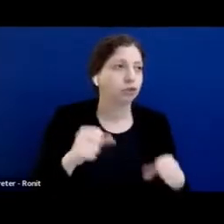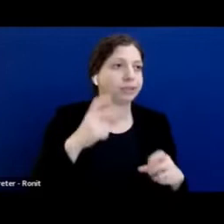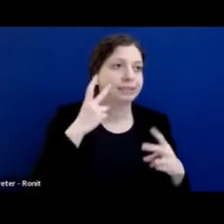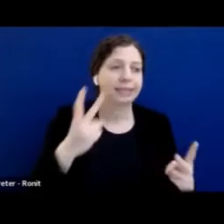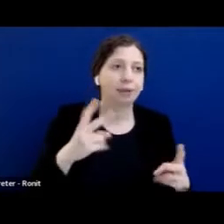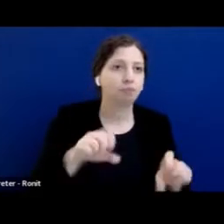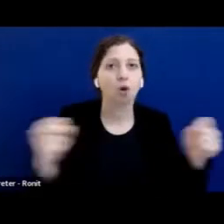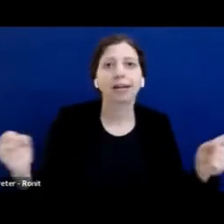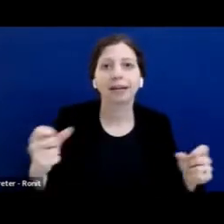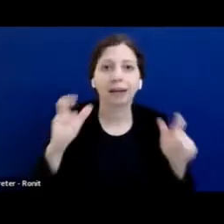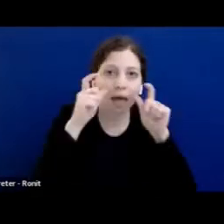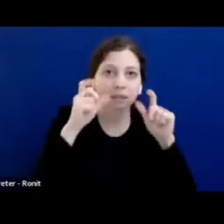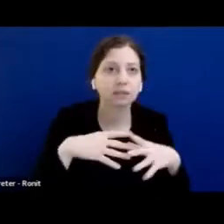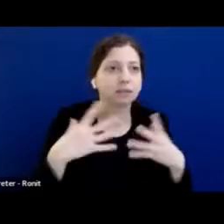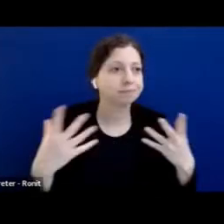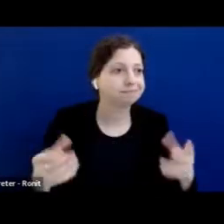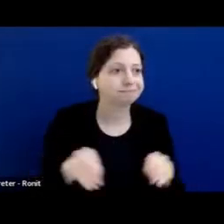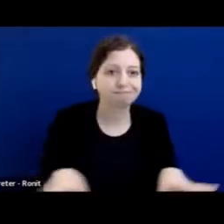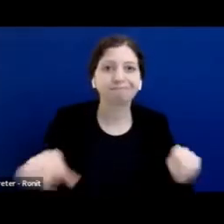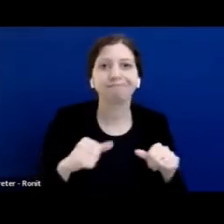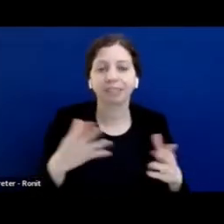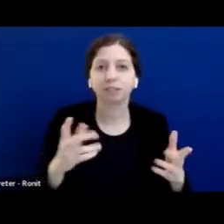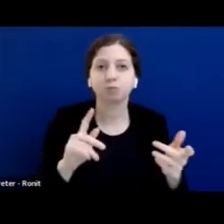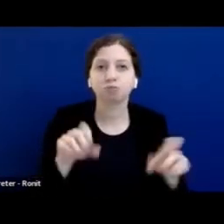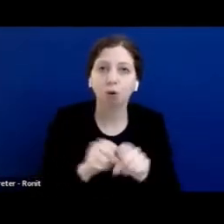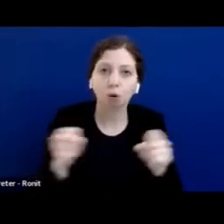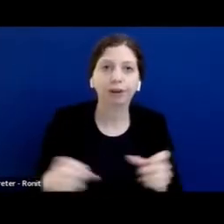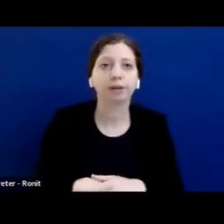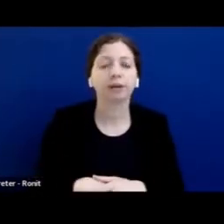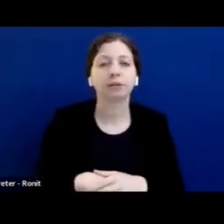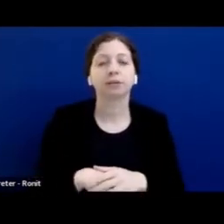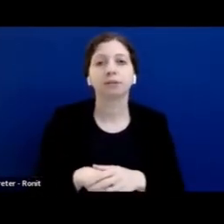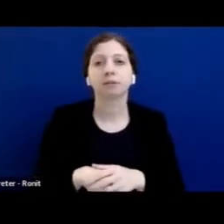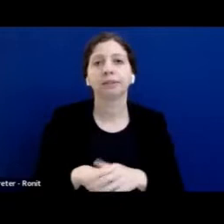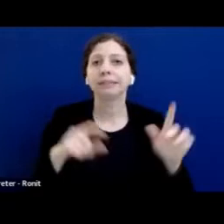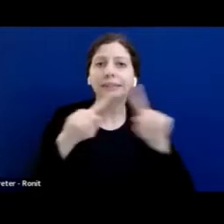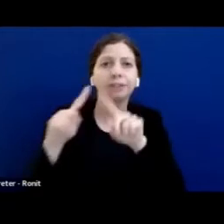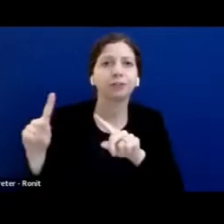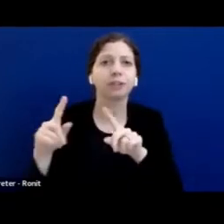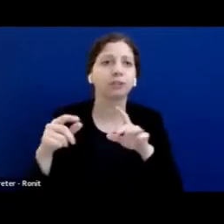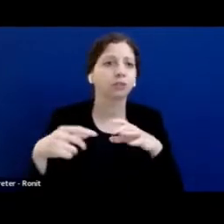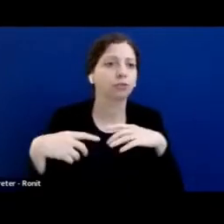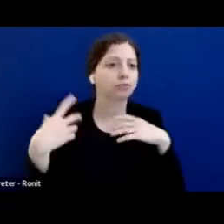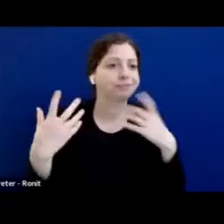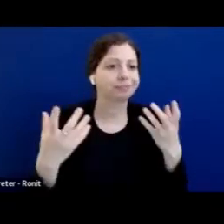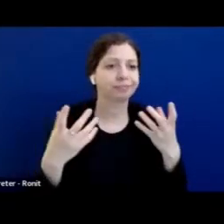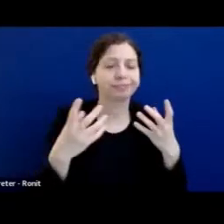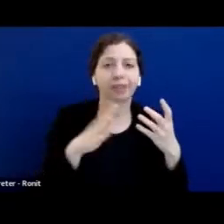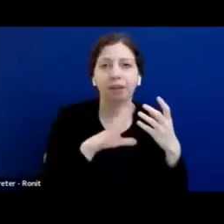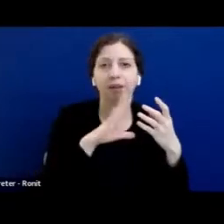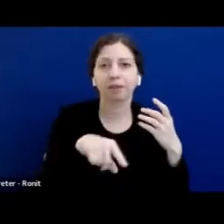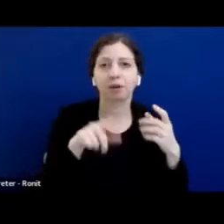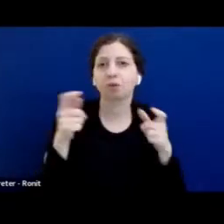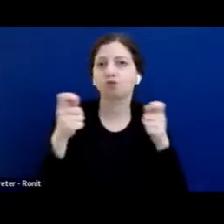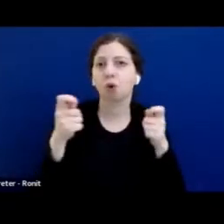things that are broken. Sometimes they're told about it, particularly, and, there are different kind of controlling that narrative about what happened. We often